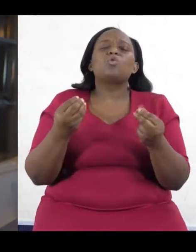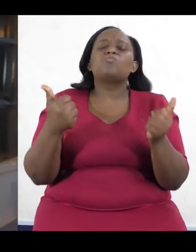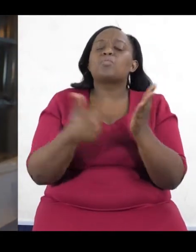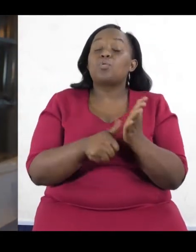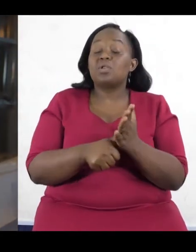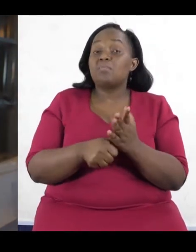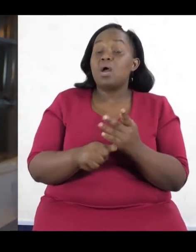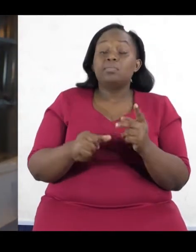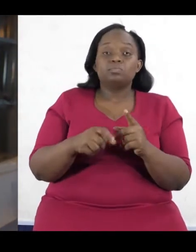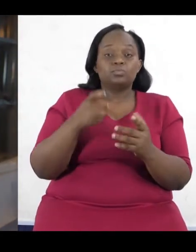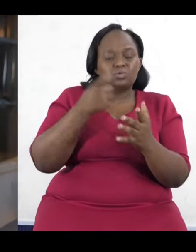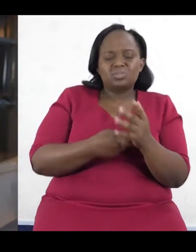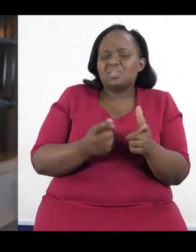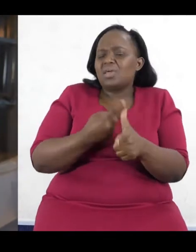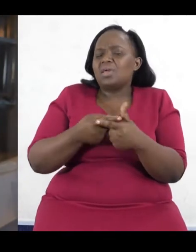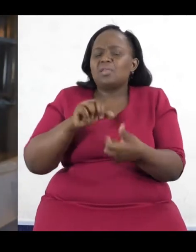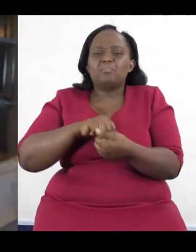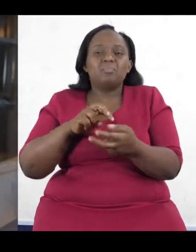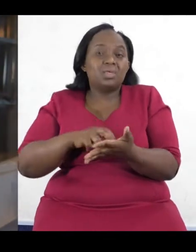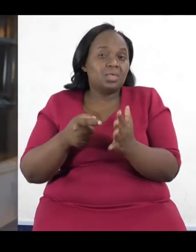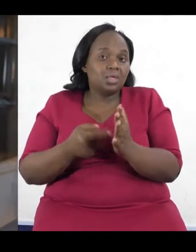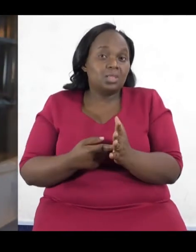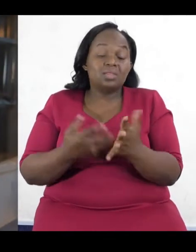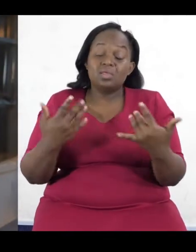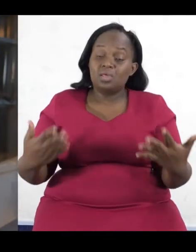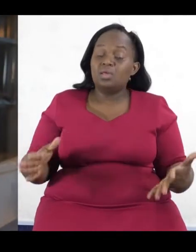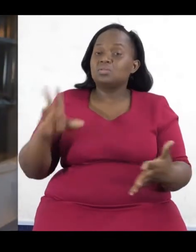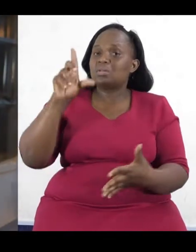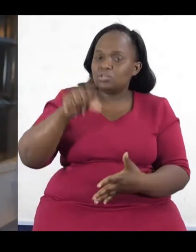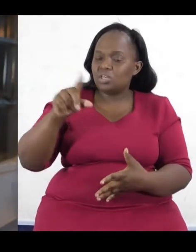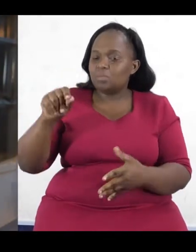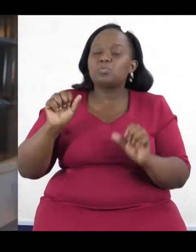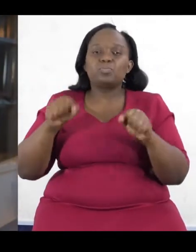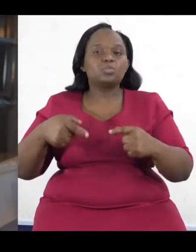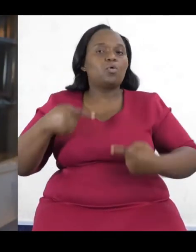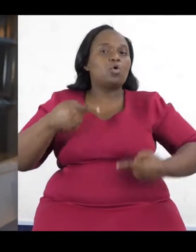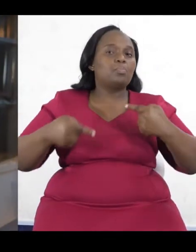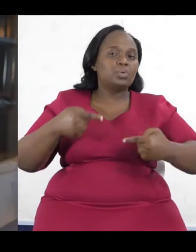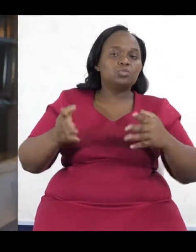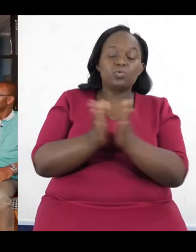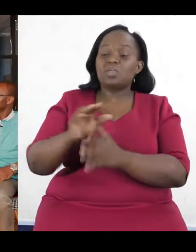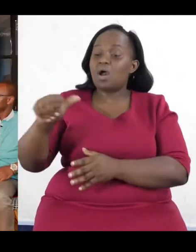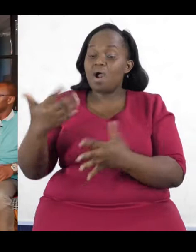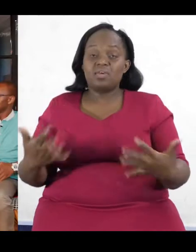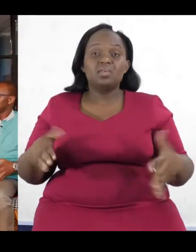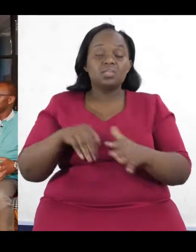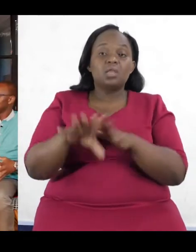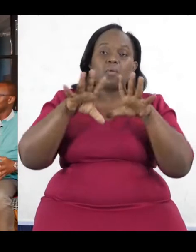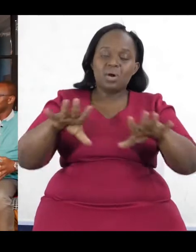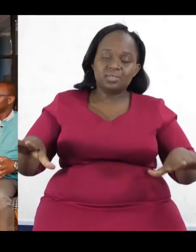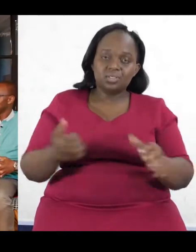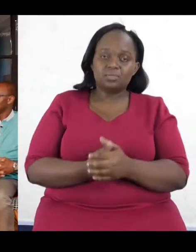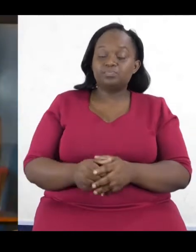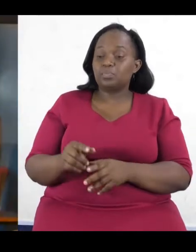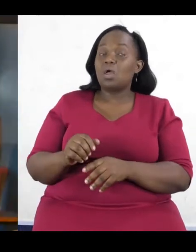then it means our produce will be cheap and they'll be able to compete with the other product in the market. And one thing